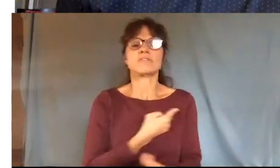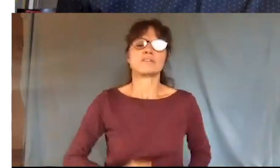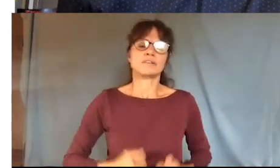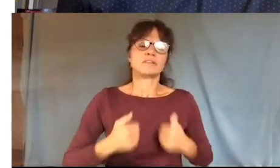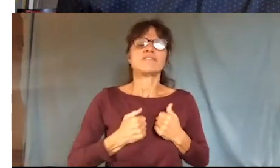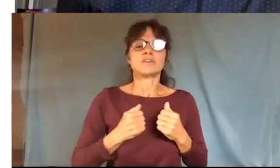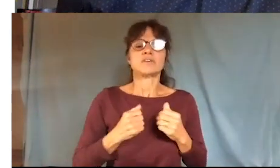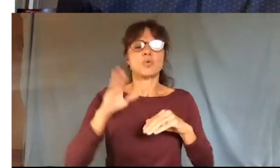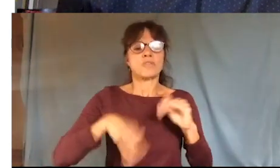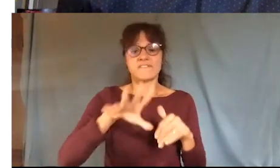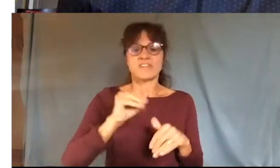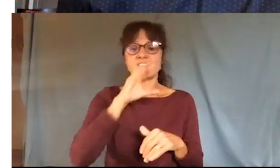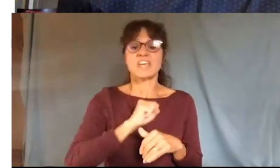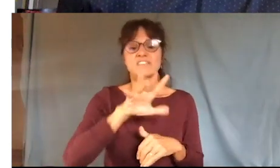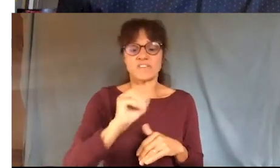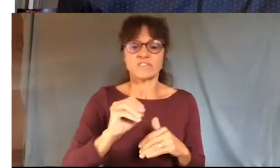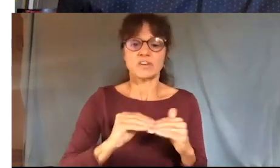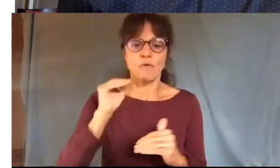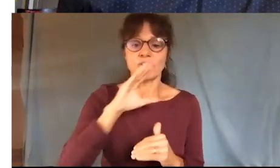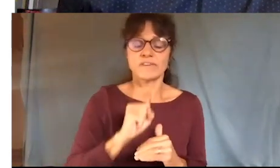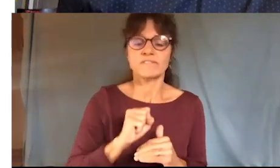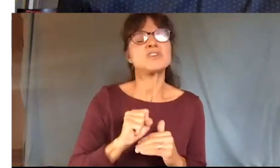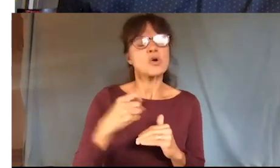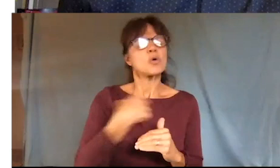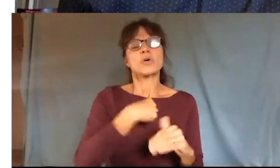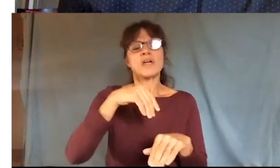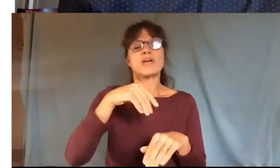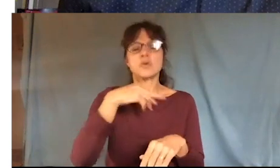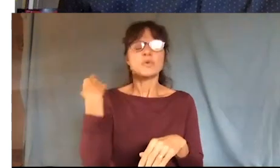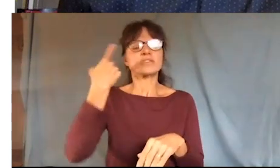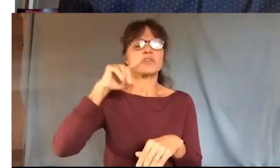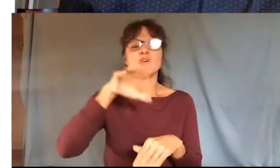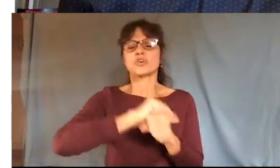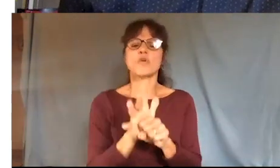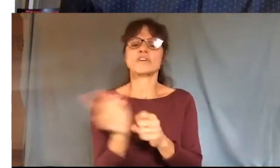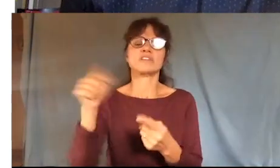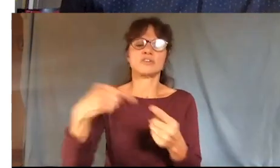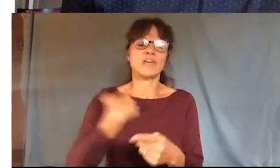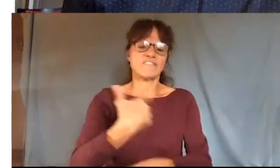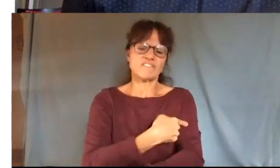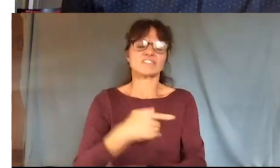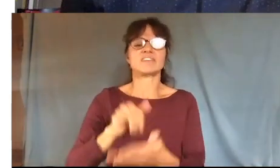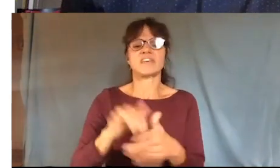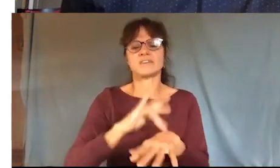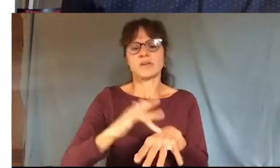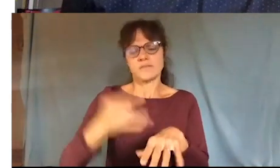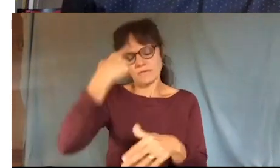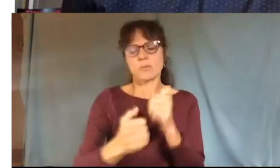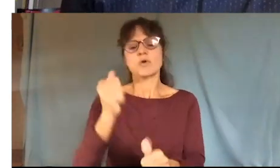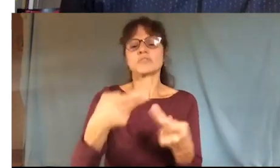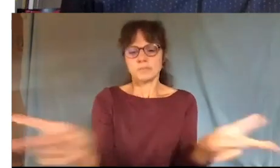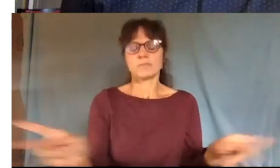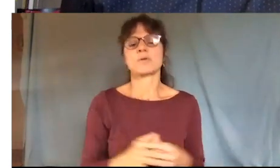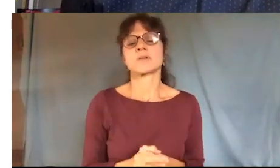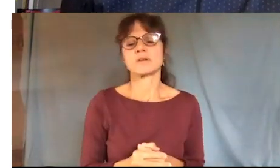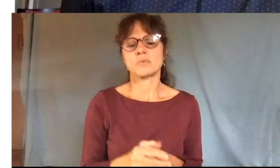the age of 50, so we're at risk for COVID-19 and will continue to be at risk until we have a vaccine that's available for most of the public.